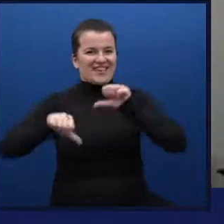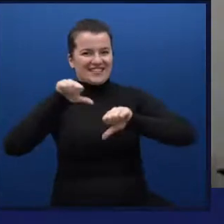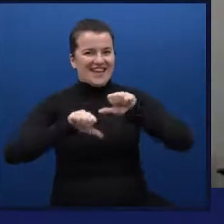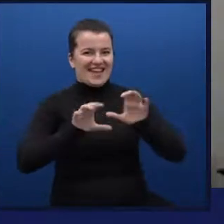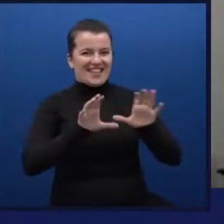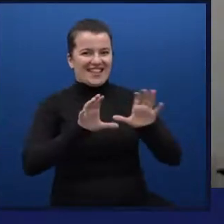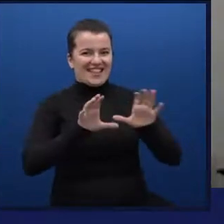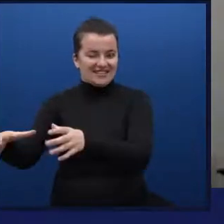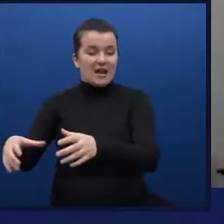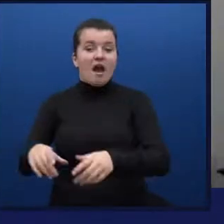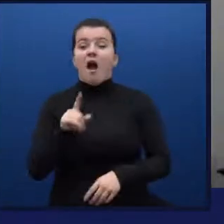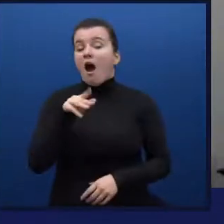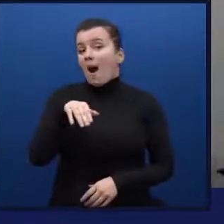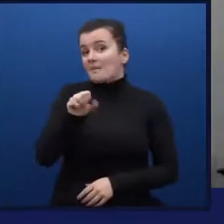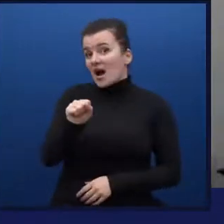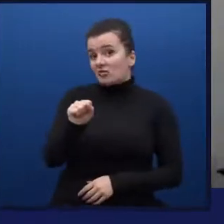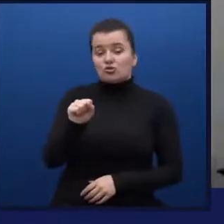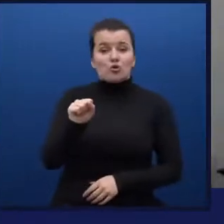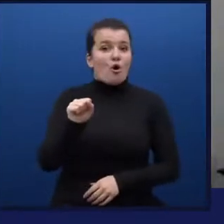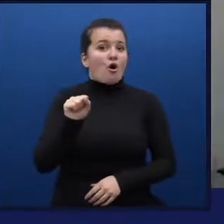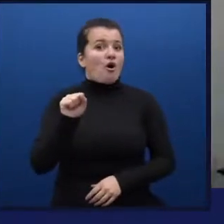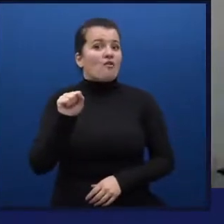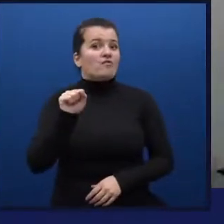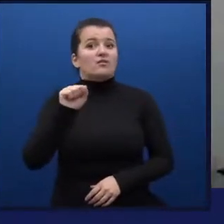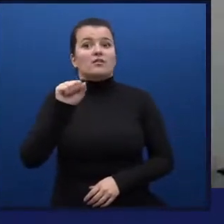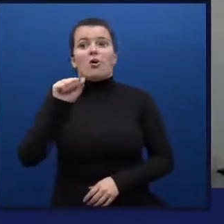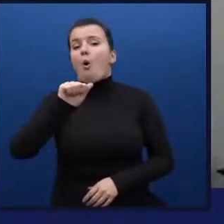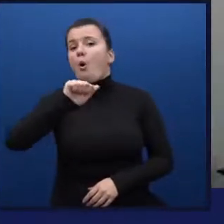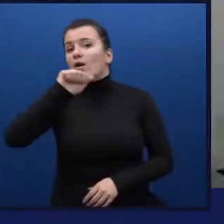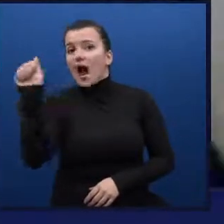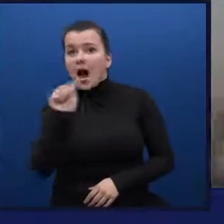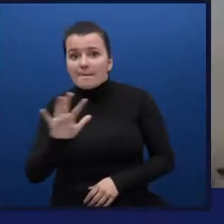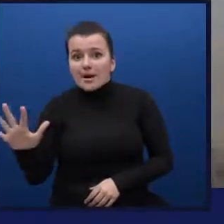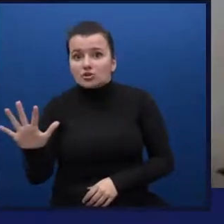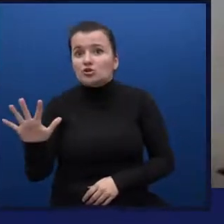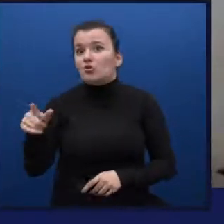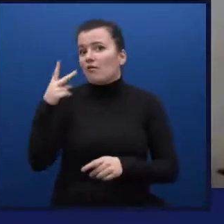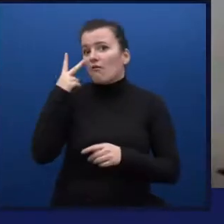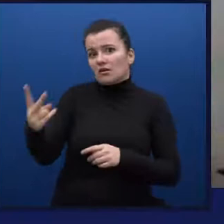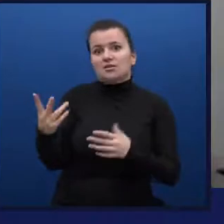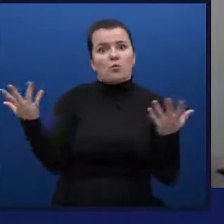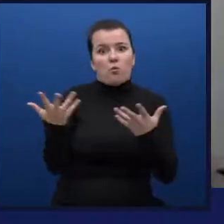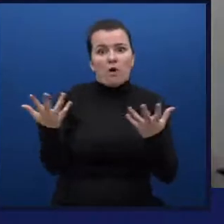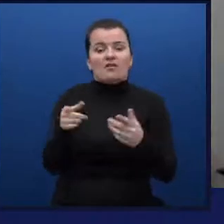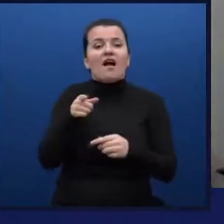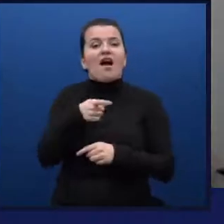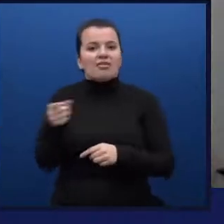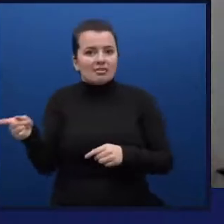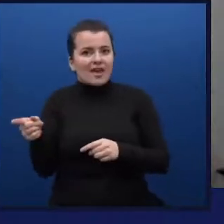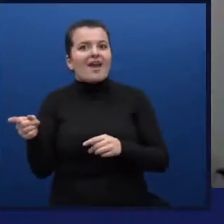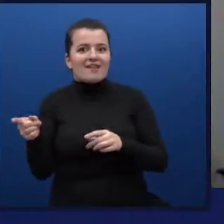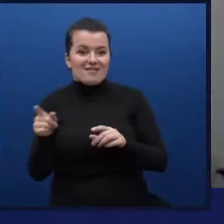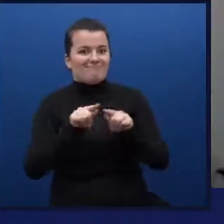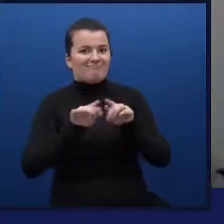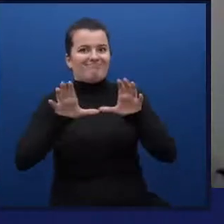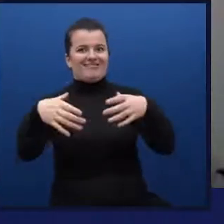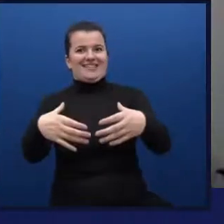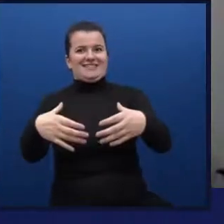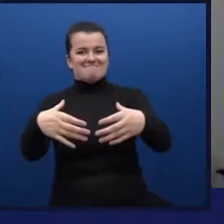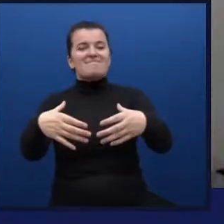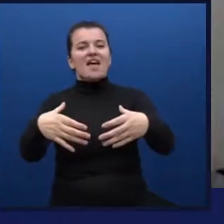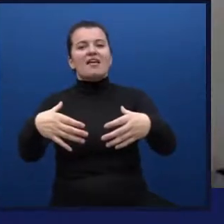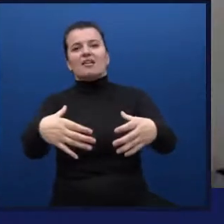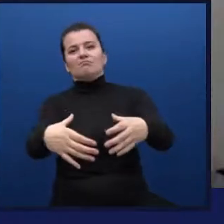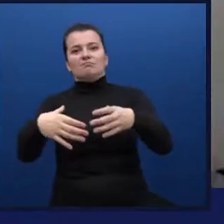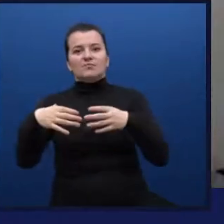large companies like Microsoft and Amazon have taken their R&D teams and just picked them up and dropped them into productized organizations. And